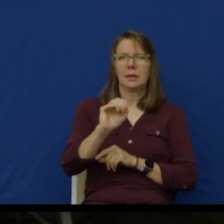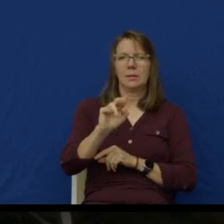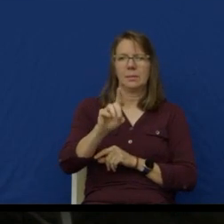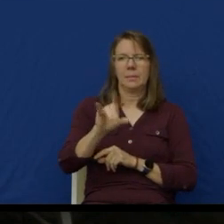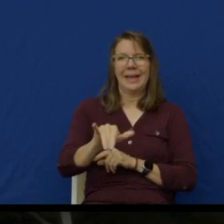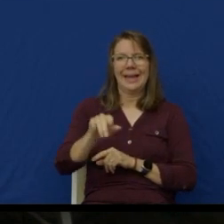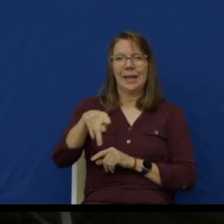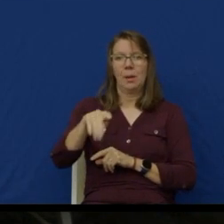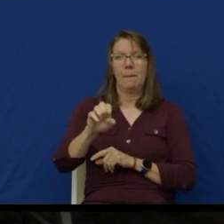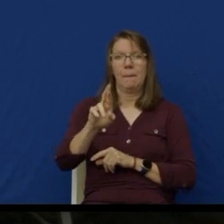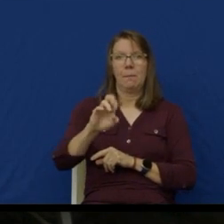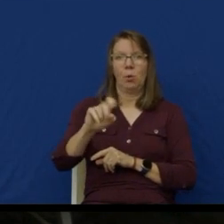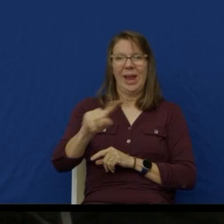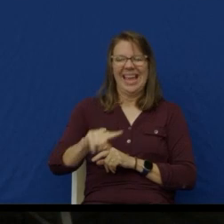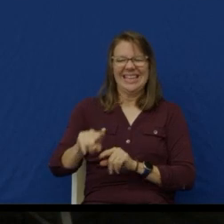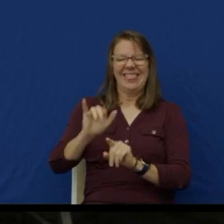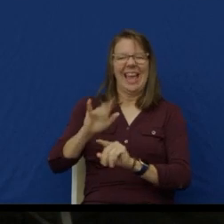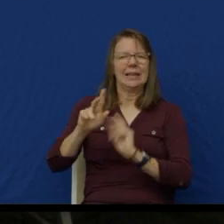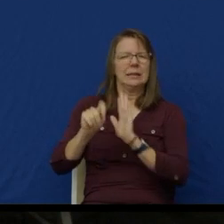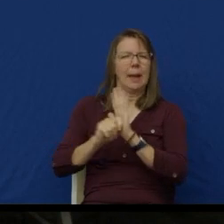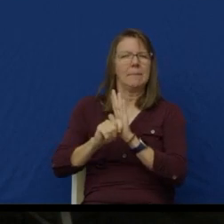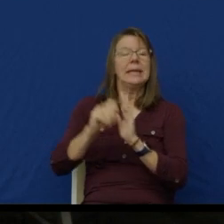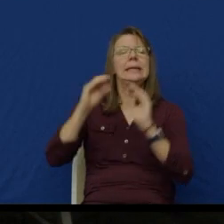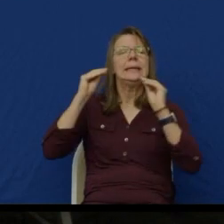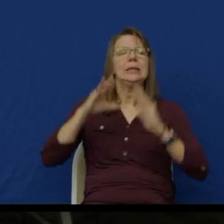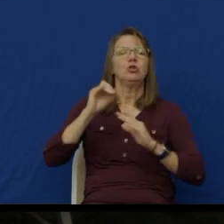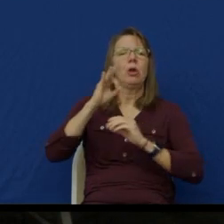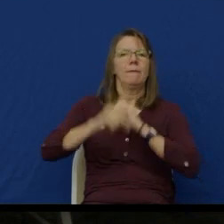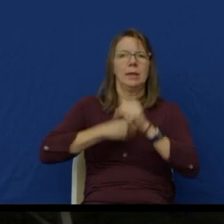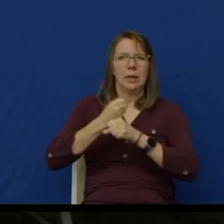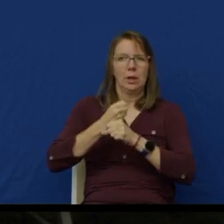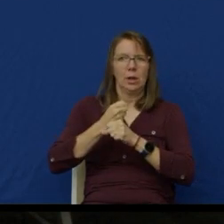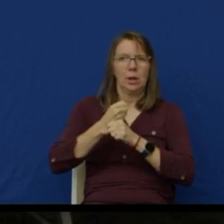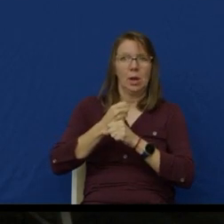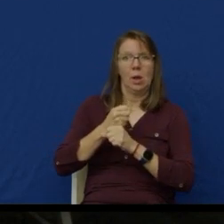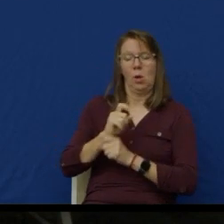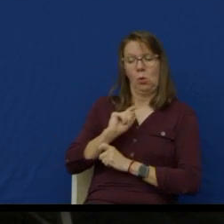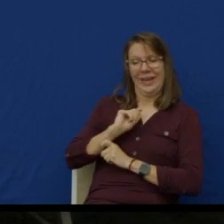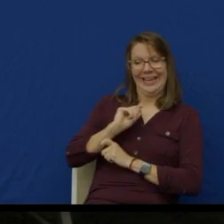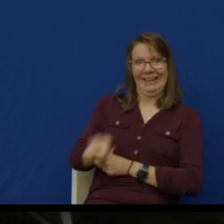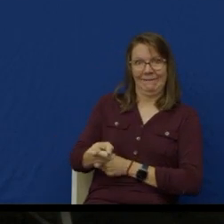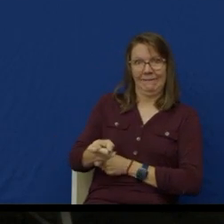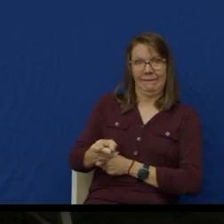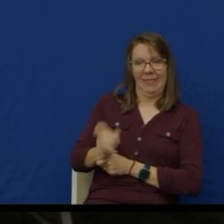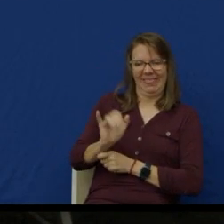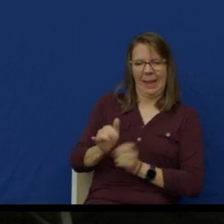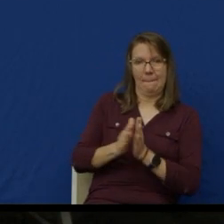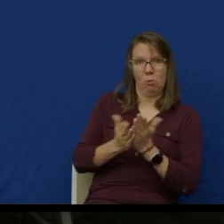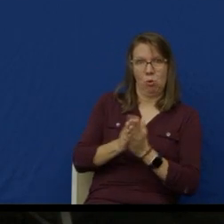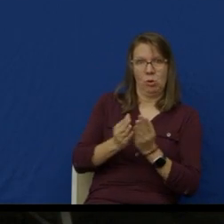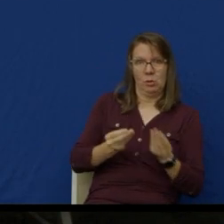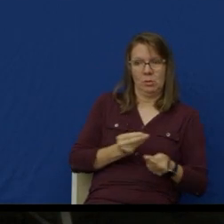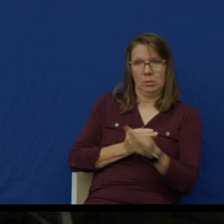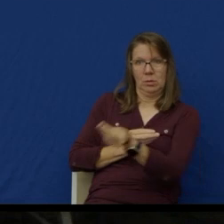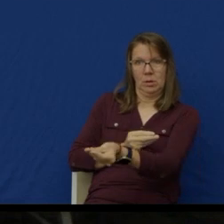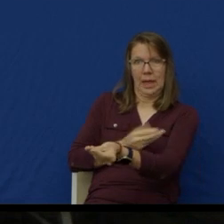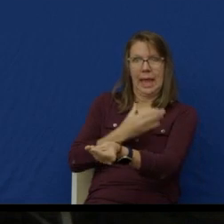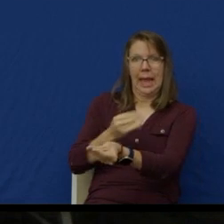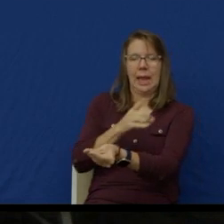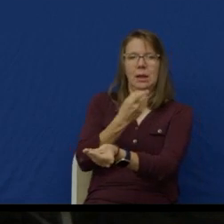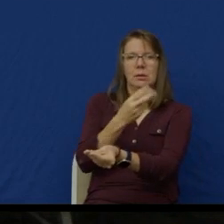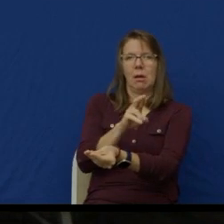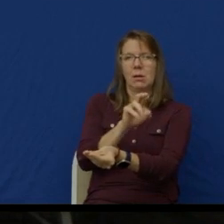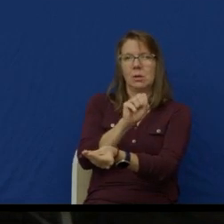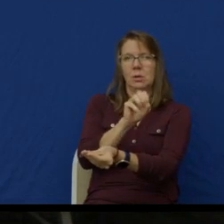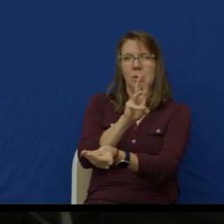Kentucky's Teacher of the Year. And we gifted Mandy this book along with Dr. Sweeney,